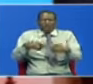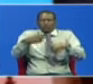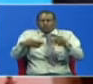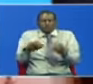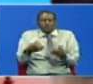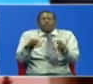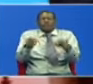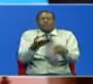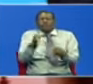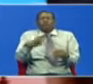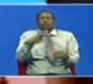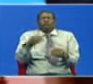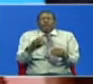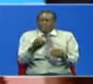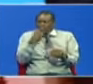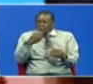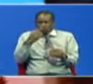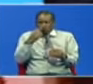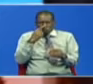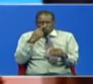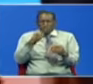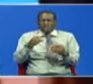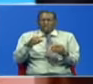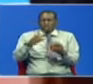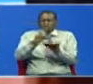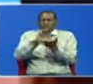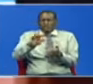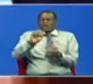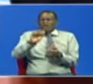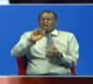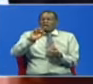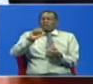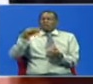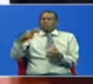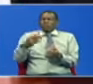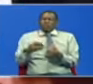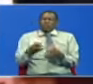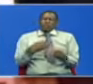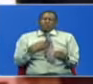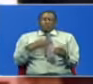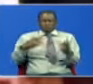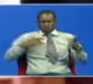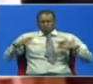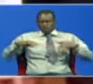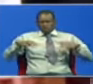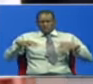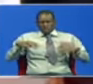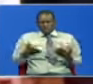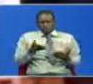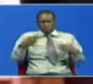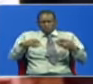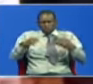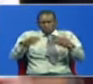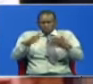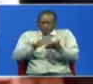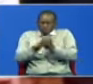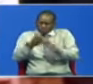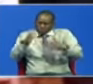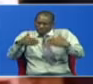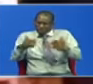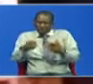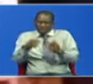same for Dr. Amoth, there's a concern about the asymptomatic and pre-symptomatic patients, where some patients are believed to be asymptomatic and yet they